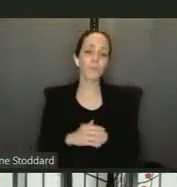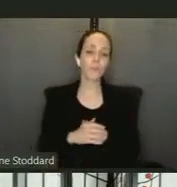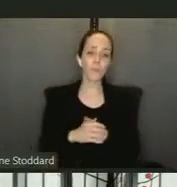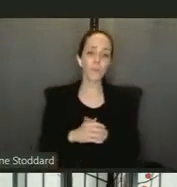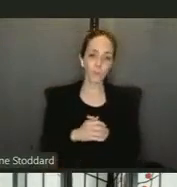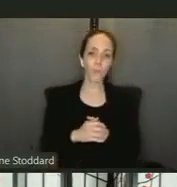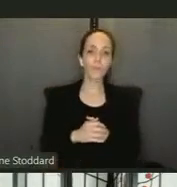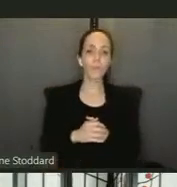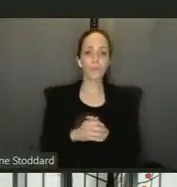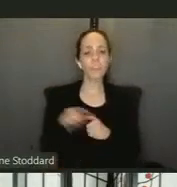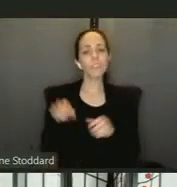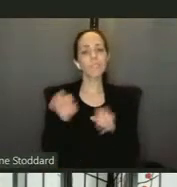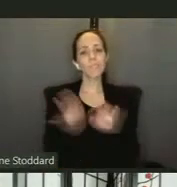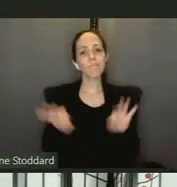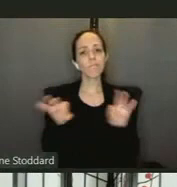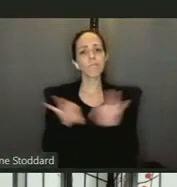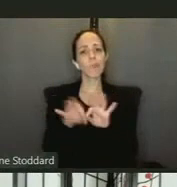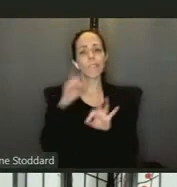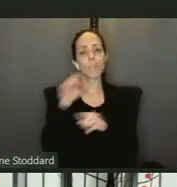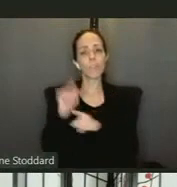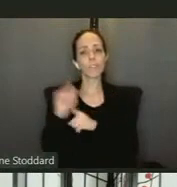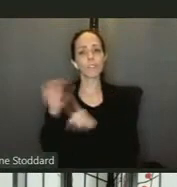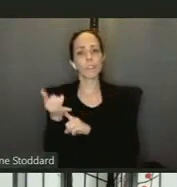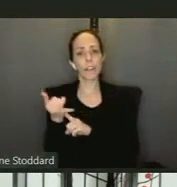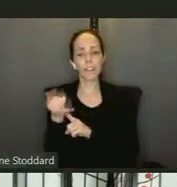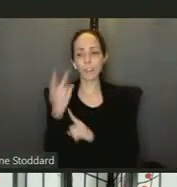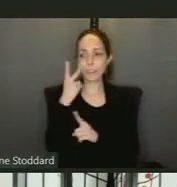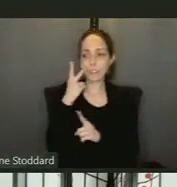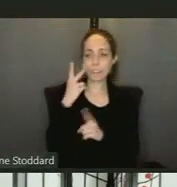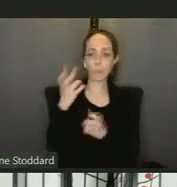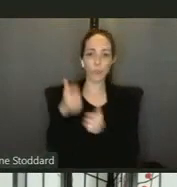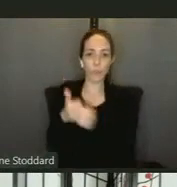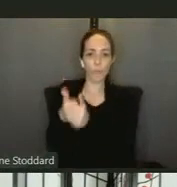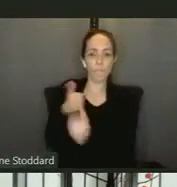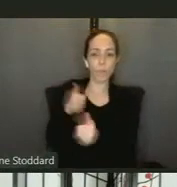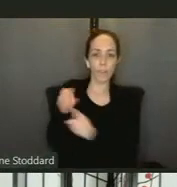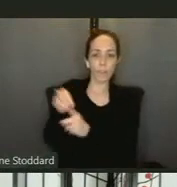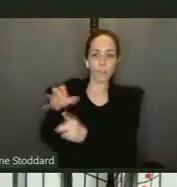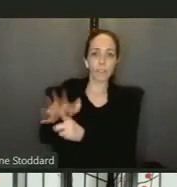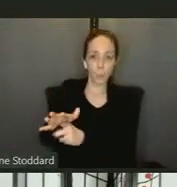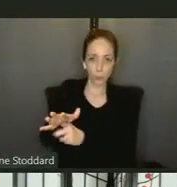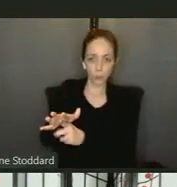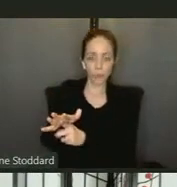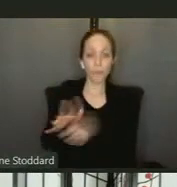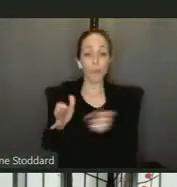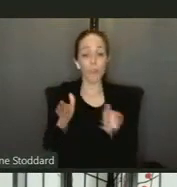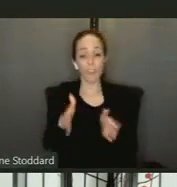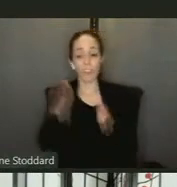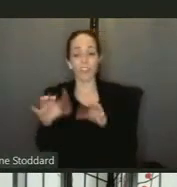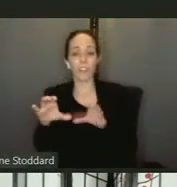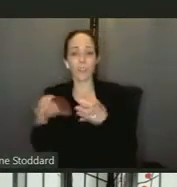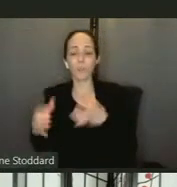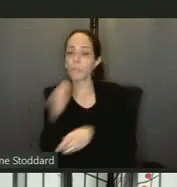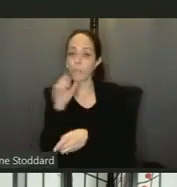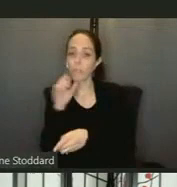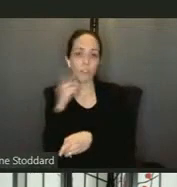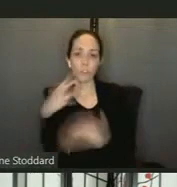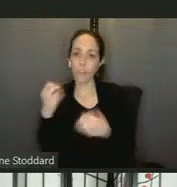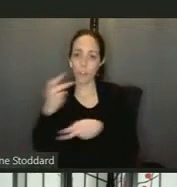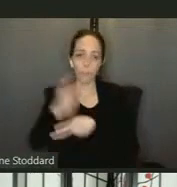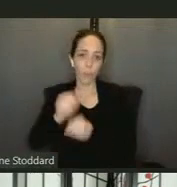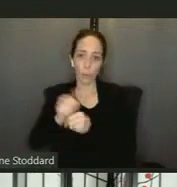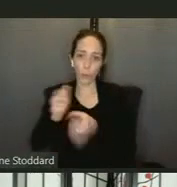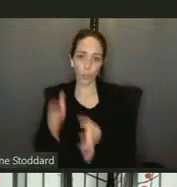society and substantially higher risk of exposure. And this would be outside of the healthcare worker setting. People of all ages with